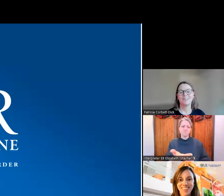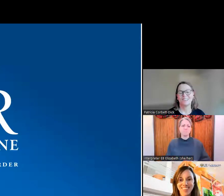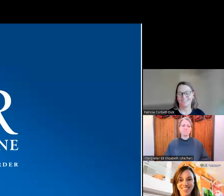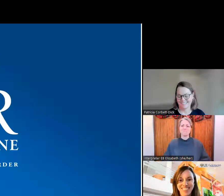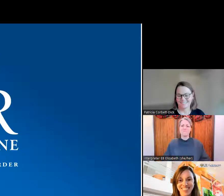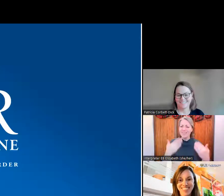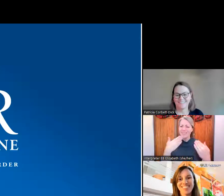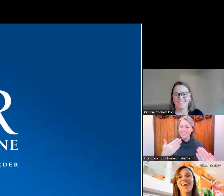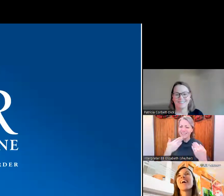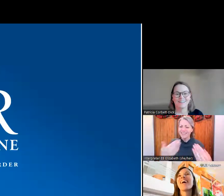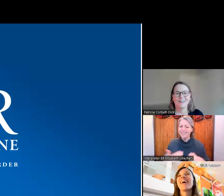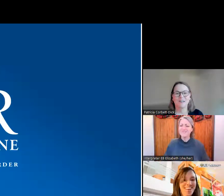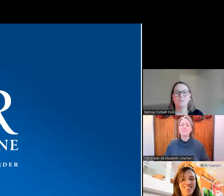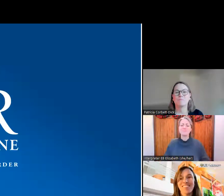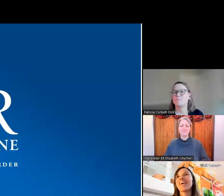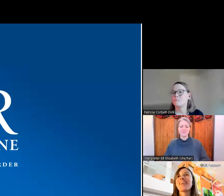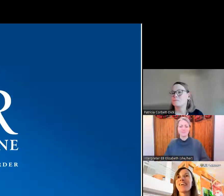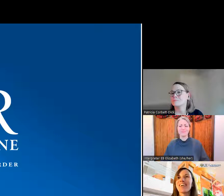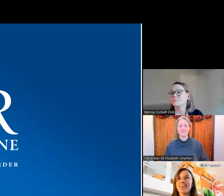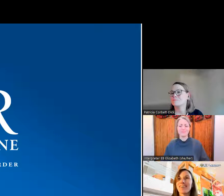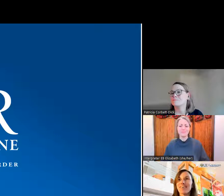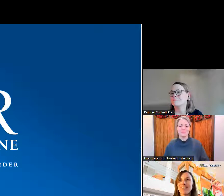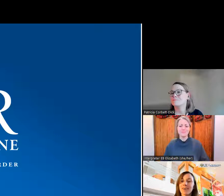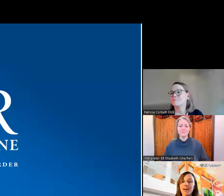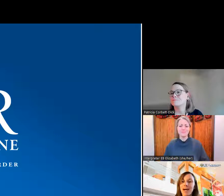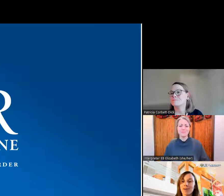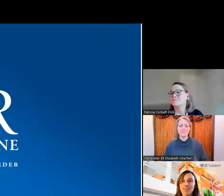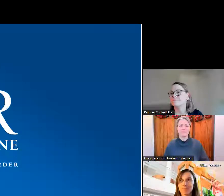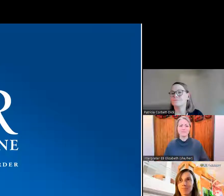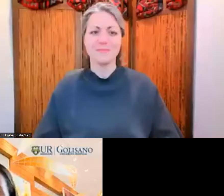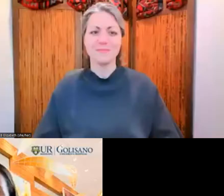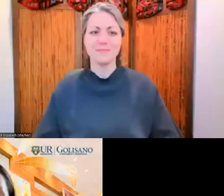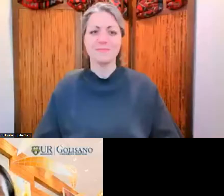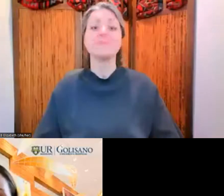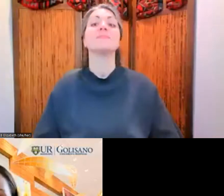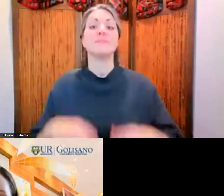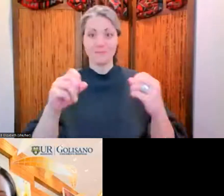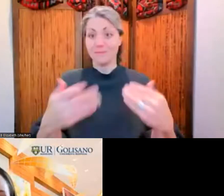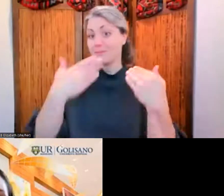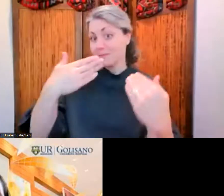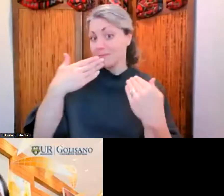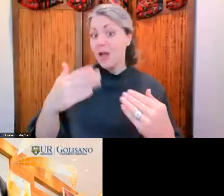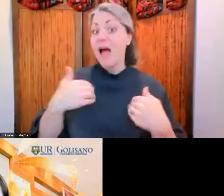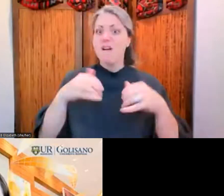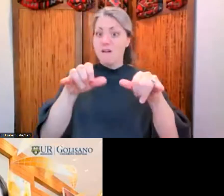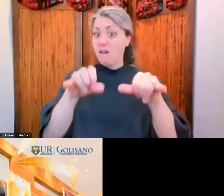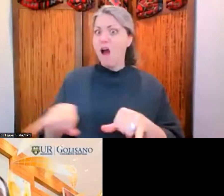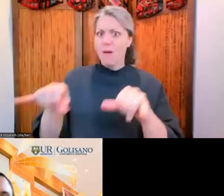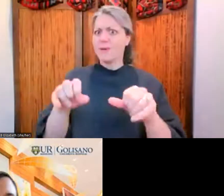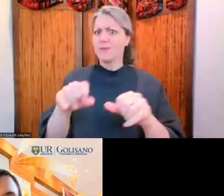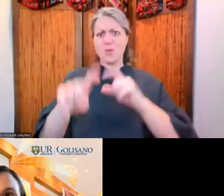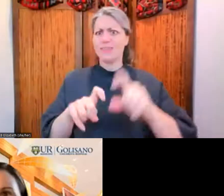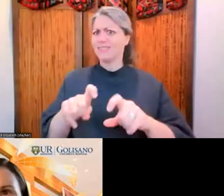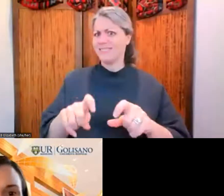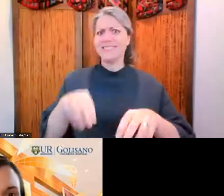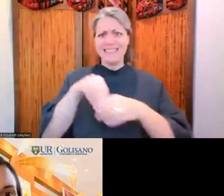Thank you. All right, thank you. These are common questions we talk about in clinic, and we know effective treatment